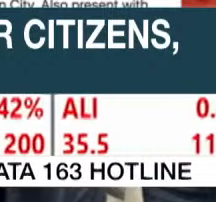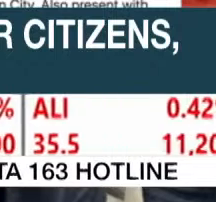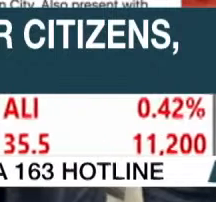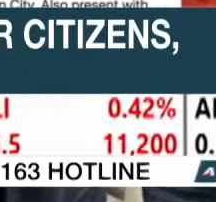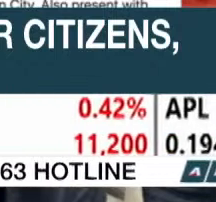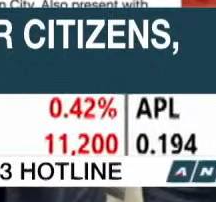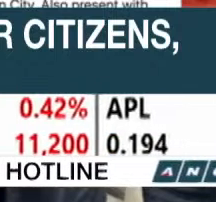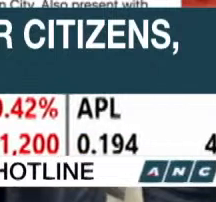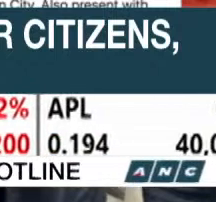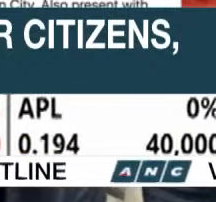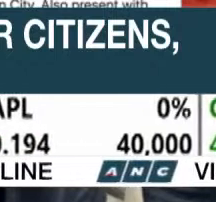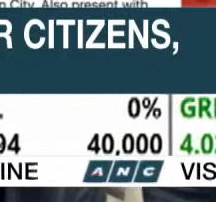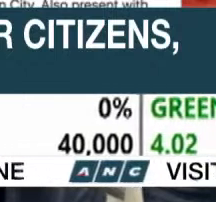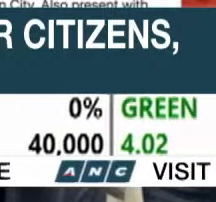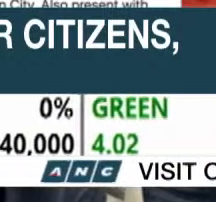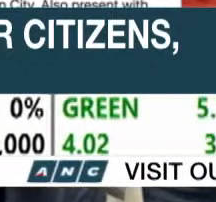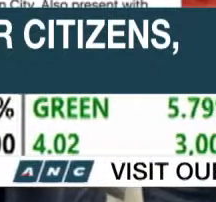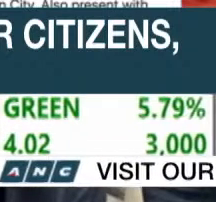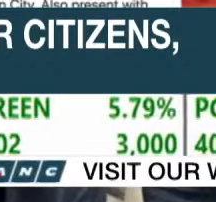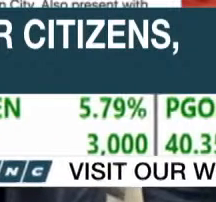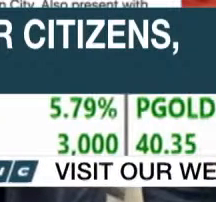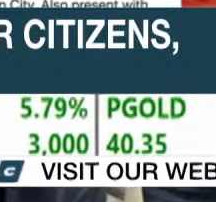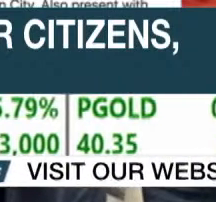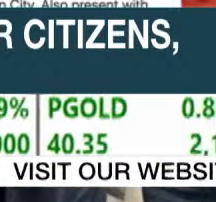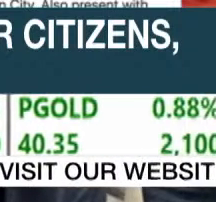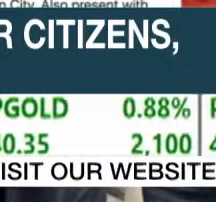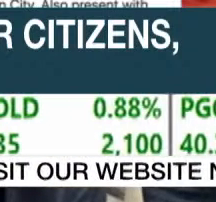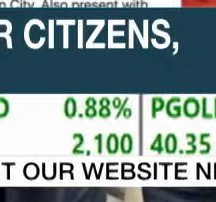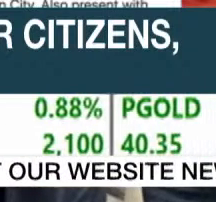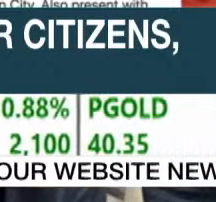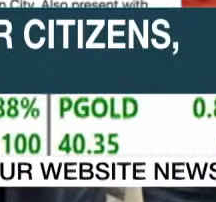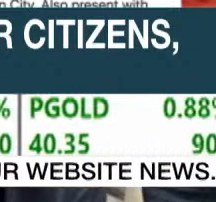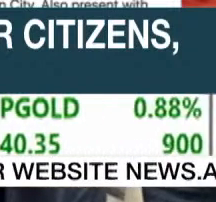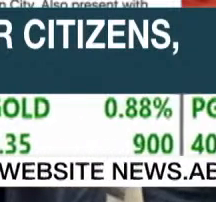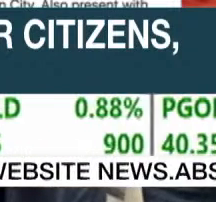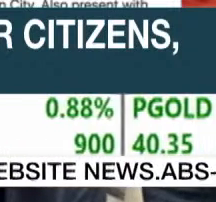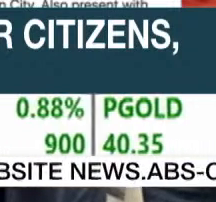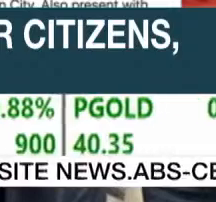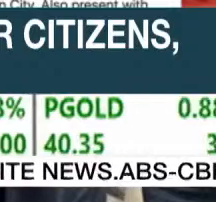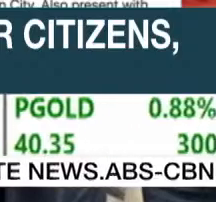being administered to senior citizens, while the Sinovac jab is being...